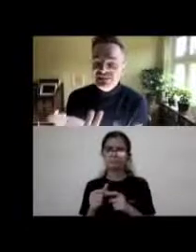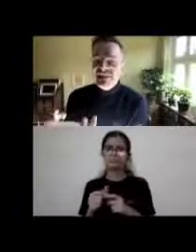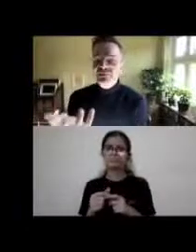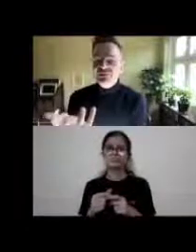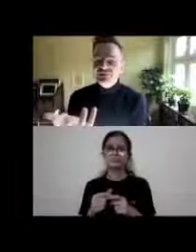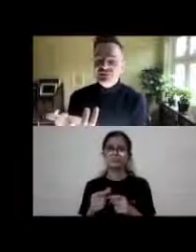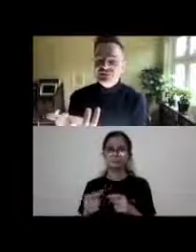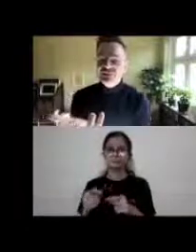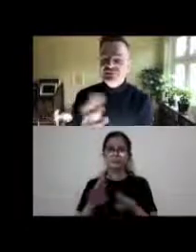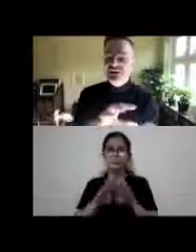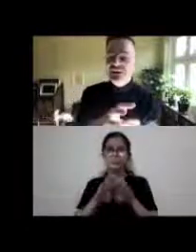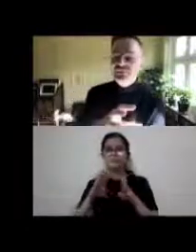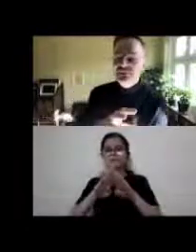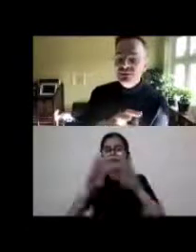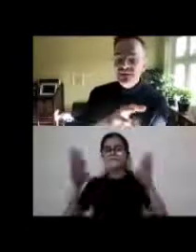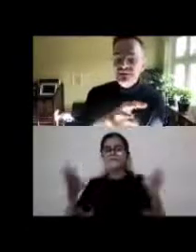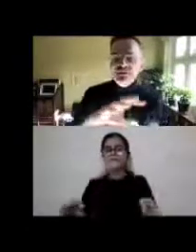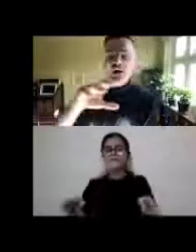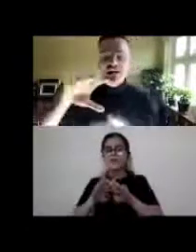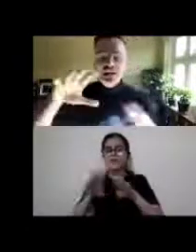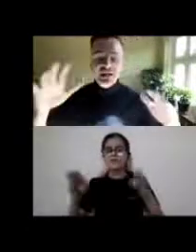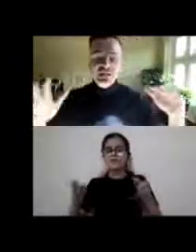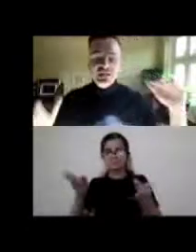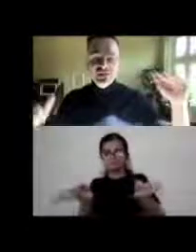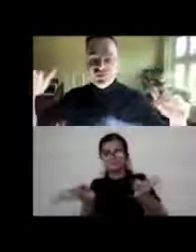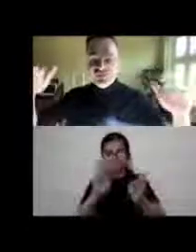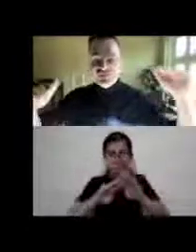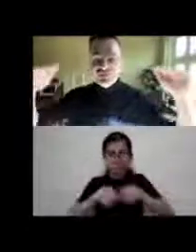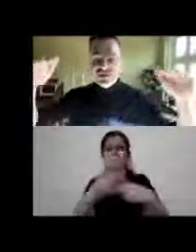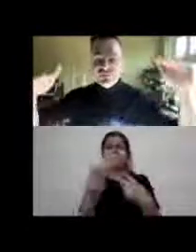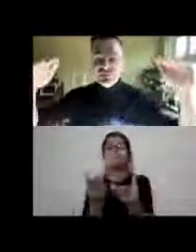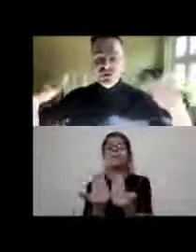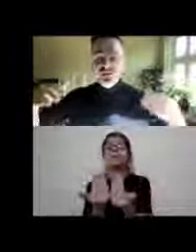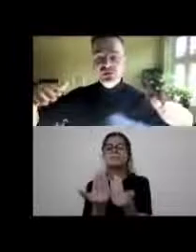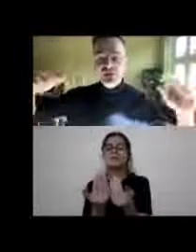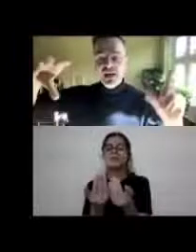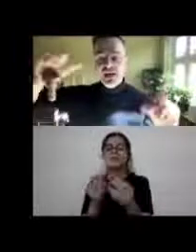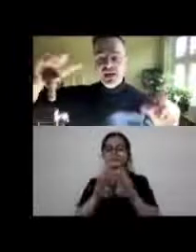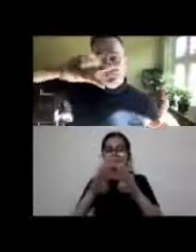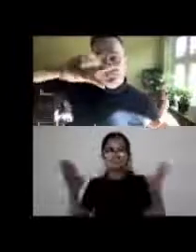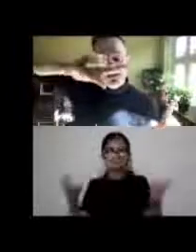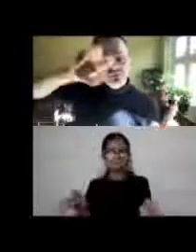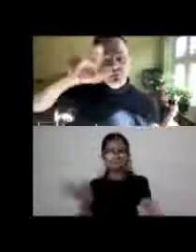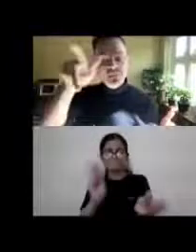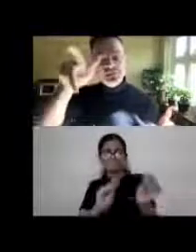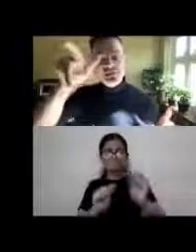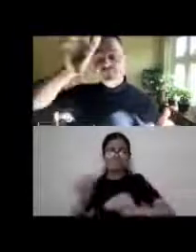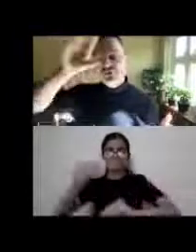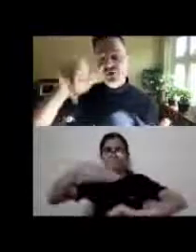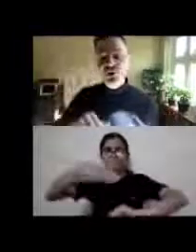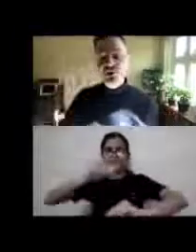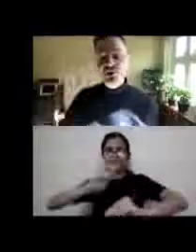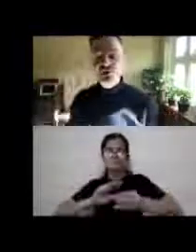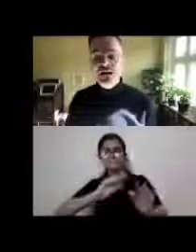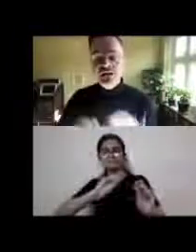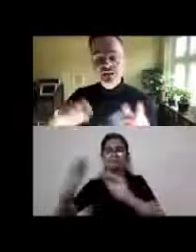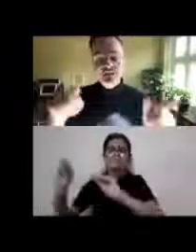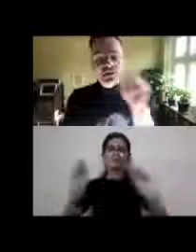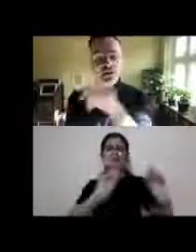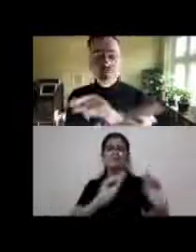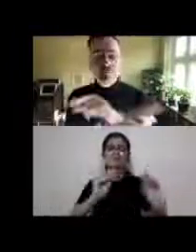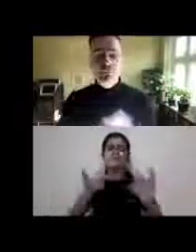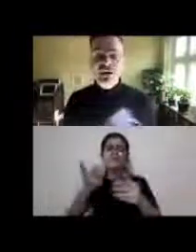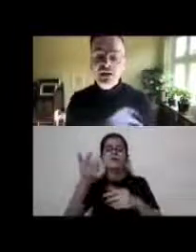foldable tables that were like the surface, the table surface can be flipped, can be turned in the